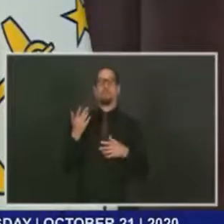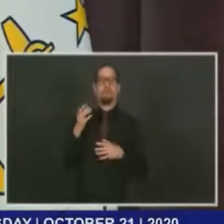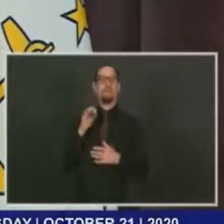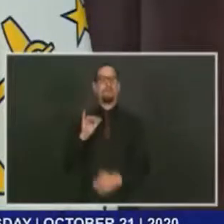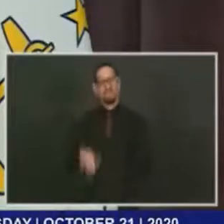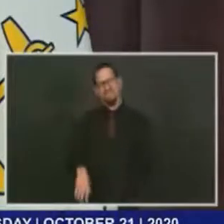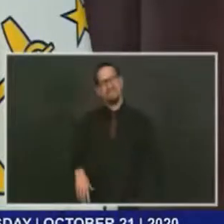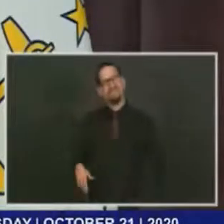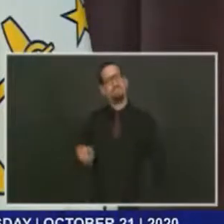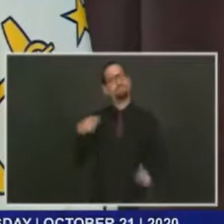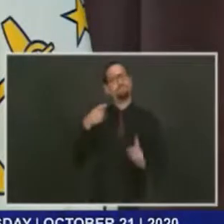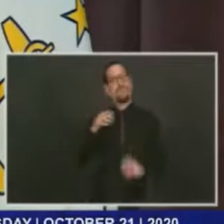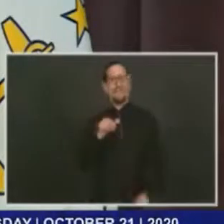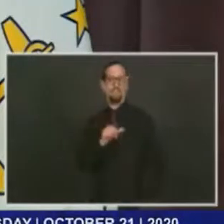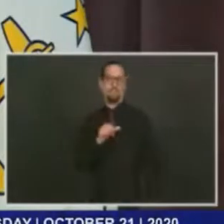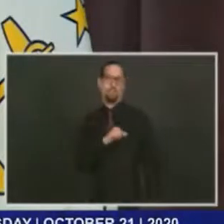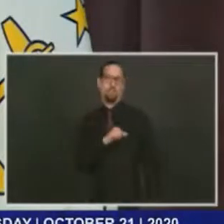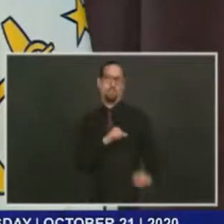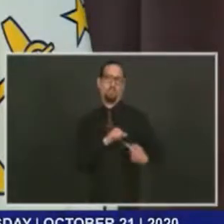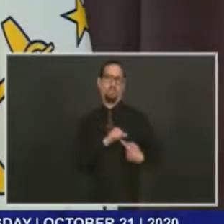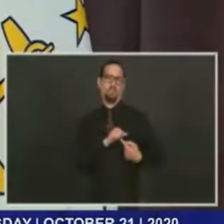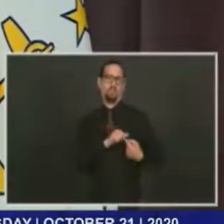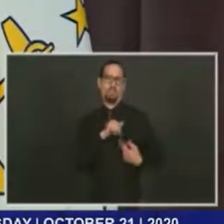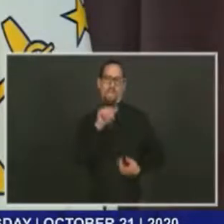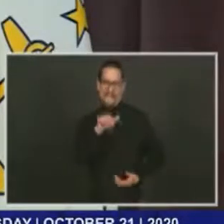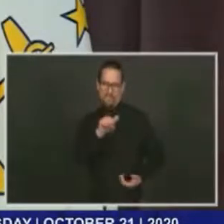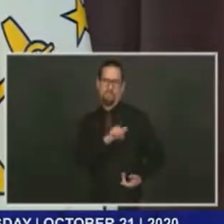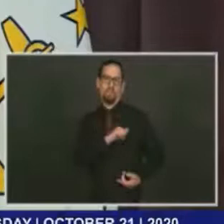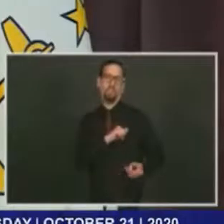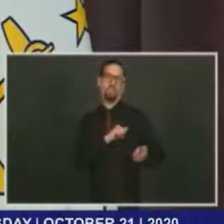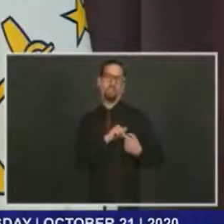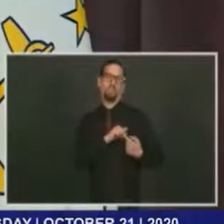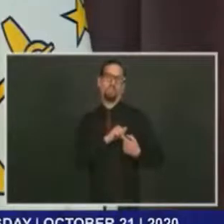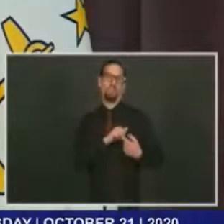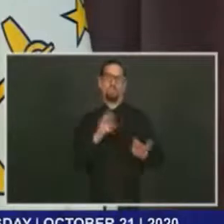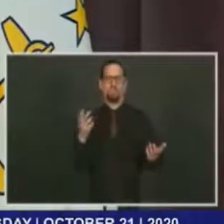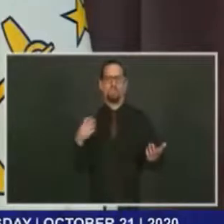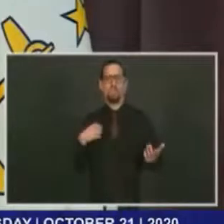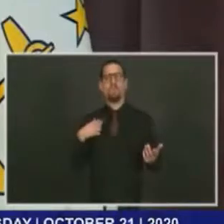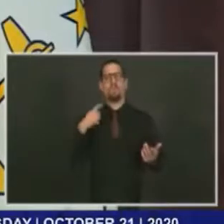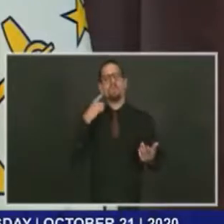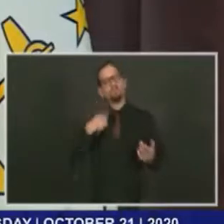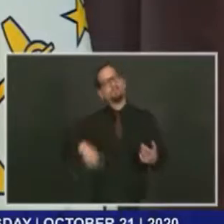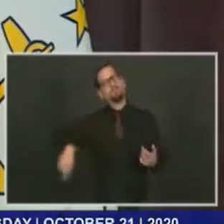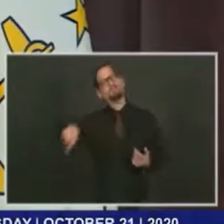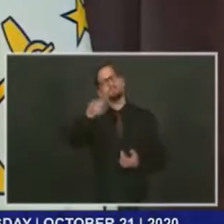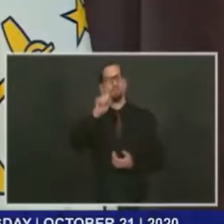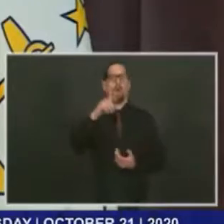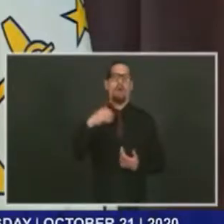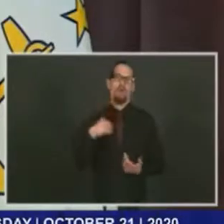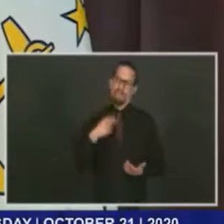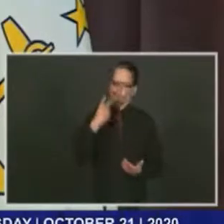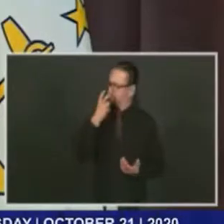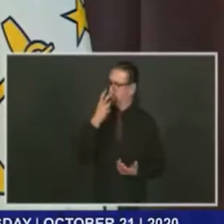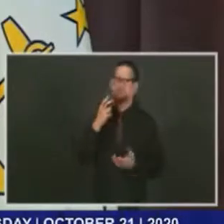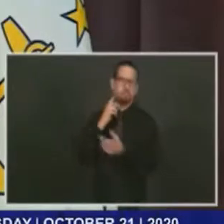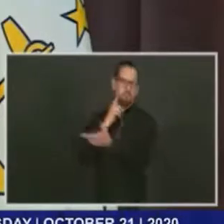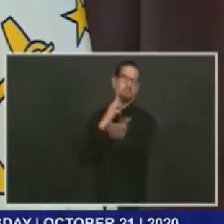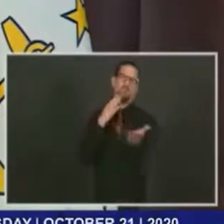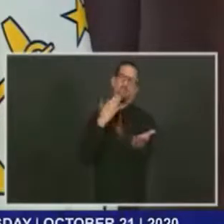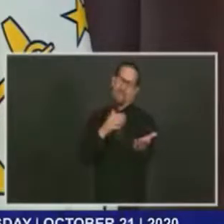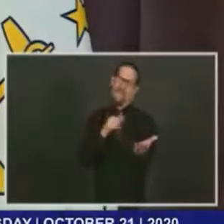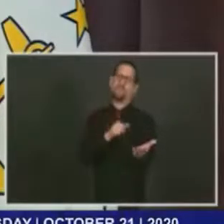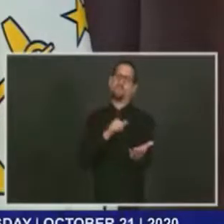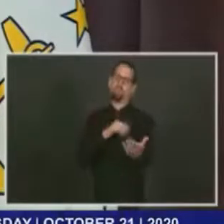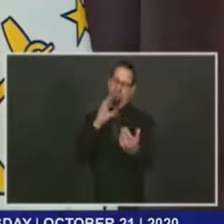that's the Rhode Island spirit. I don't think that's the spirit that has gotten us this far. The spirit that has gotten us this far is the spirit that